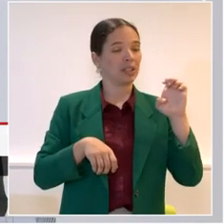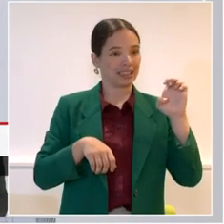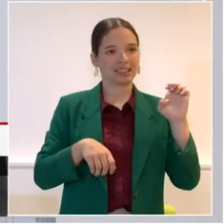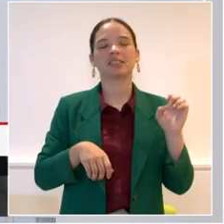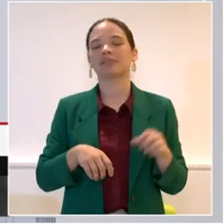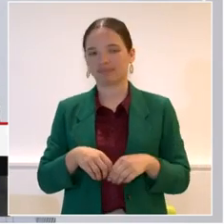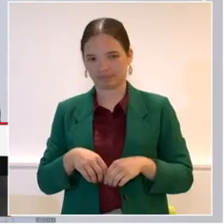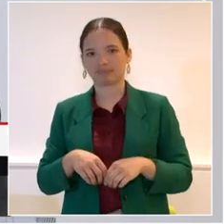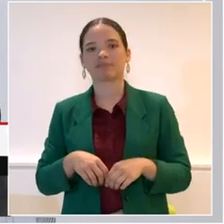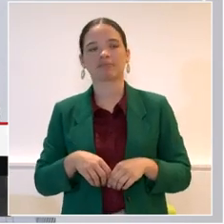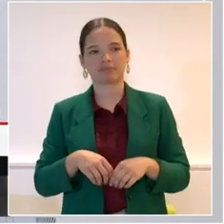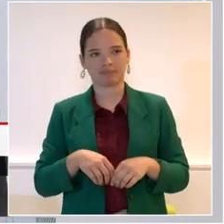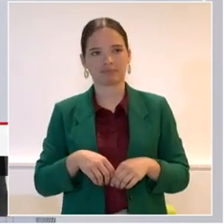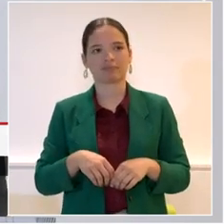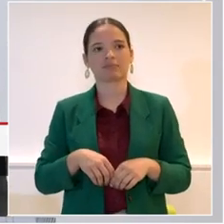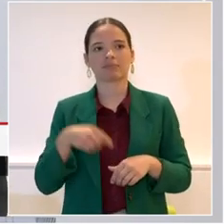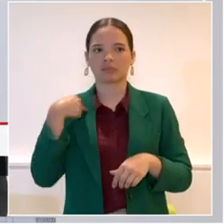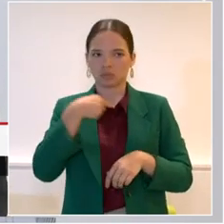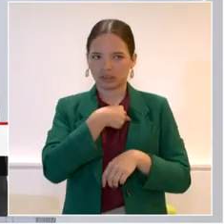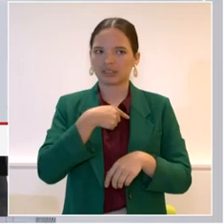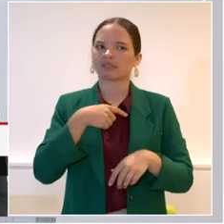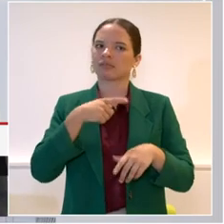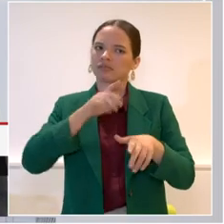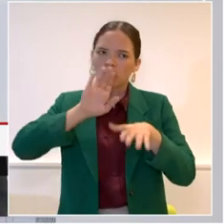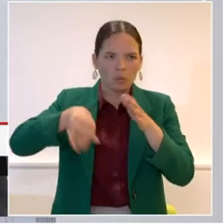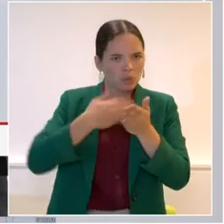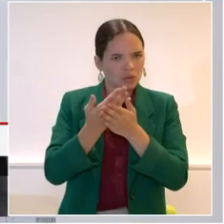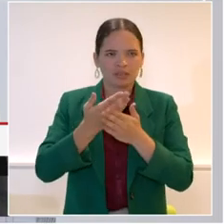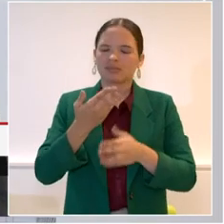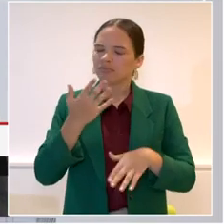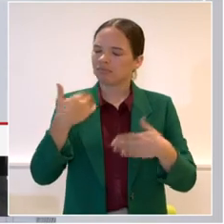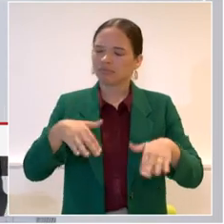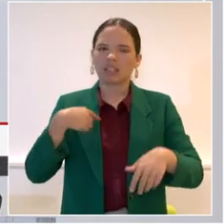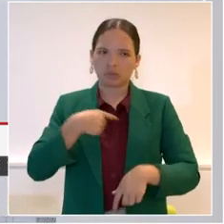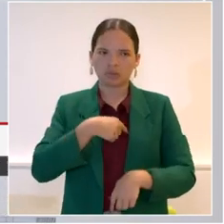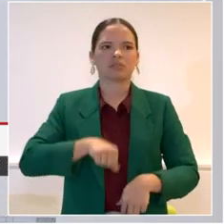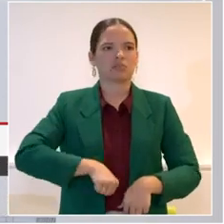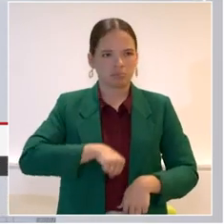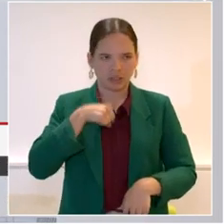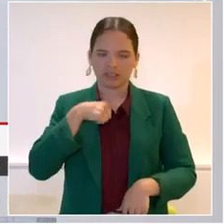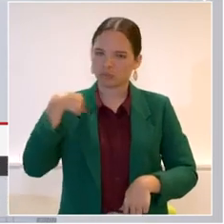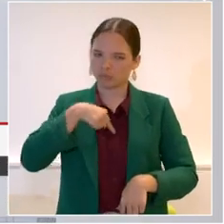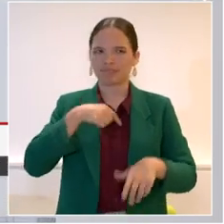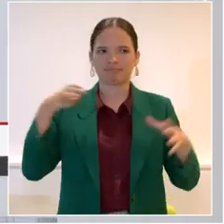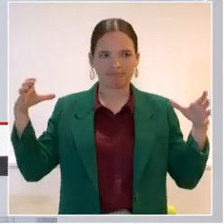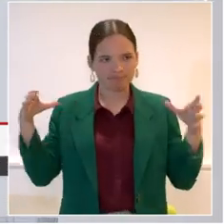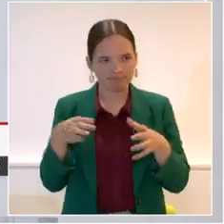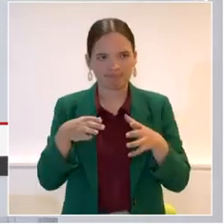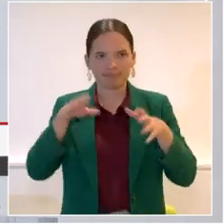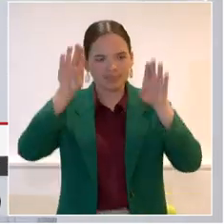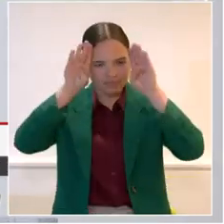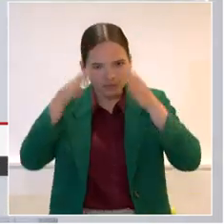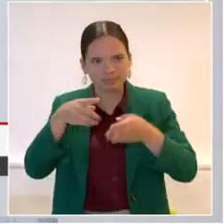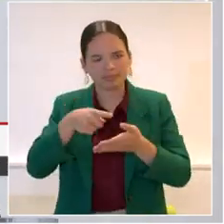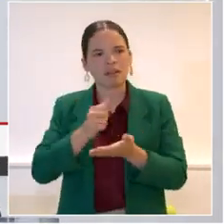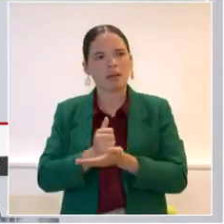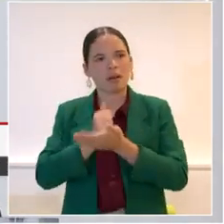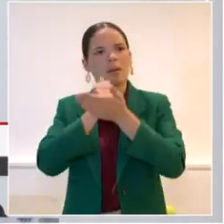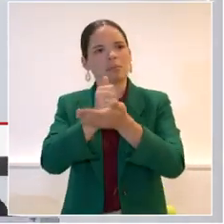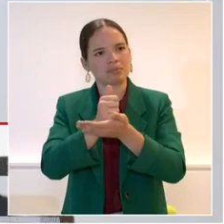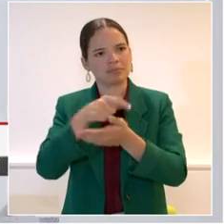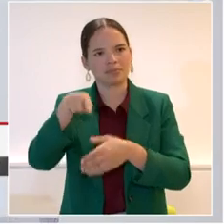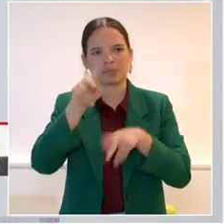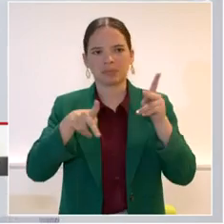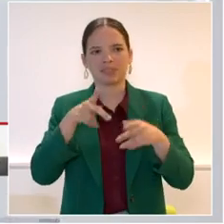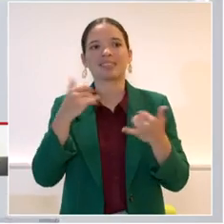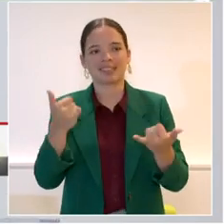here today can be proud of. Thank you, everyone, for coming together for the greater good. And with that, Mayor Bowser, I'll turn the microphone